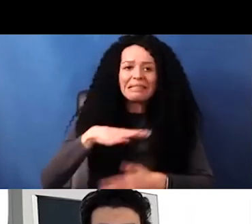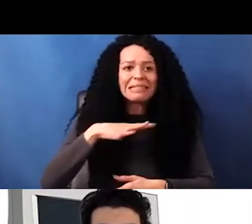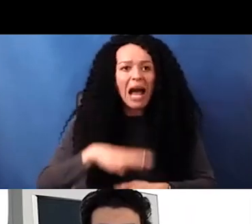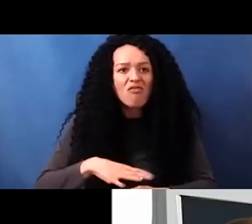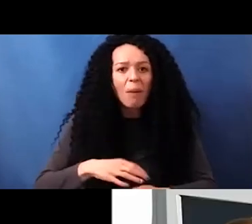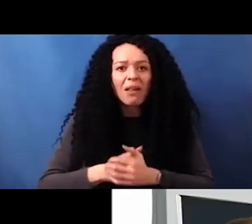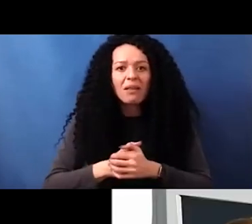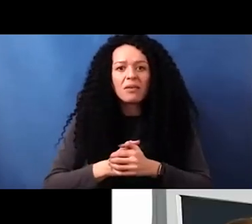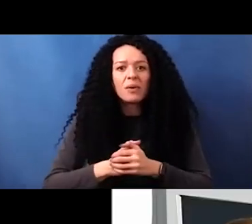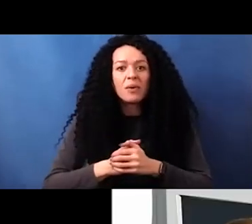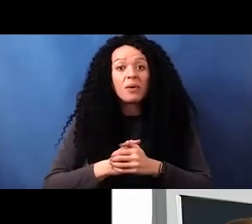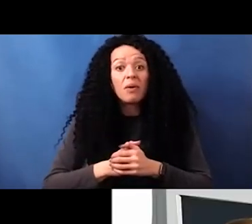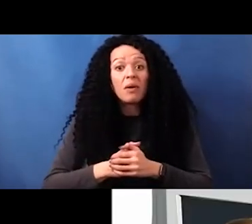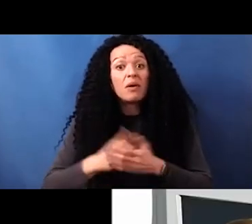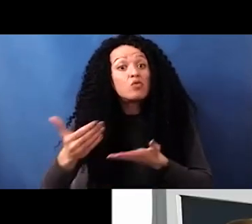It is desirable.